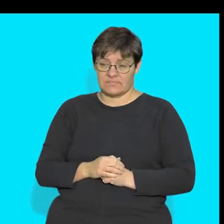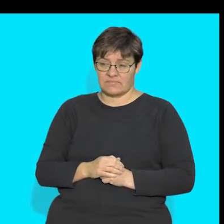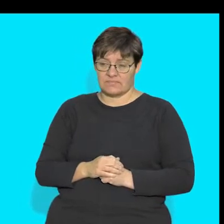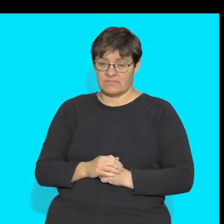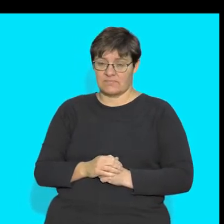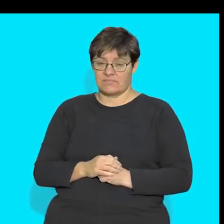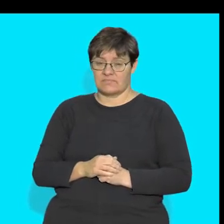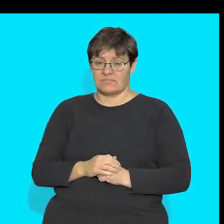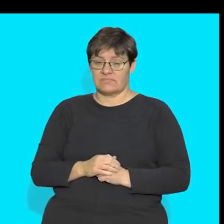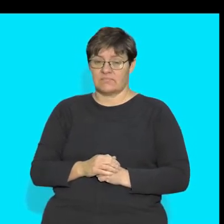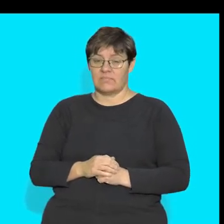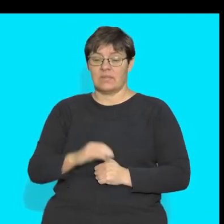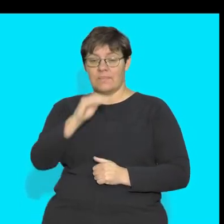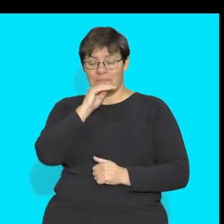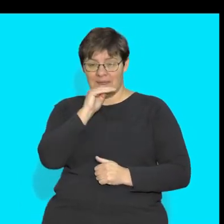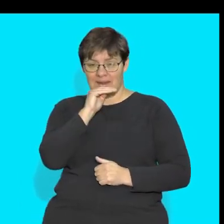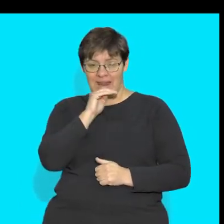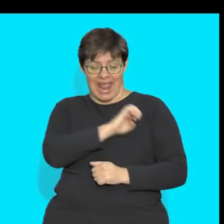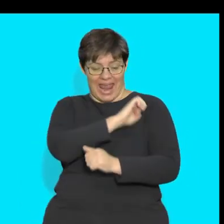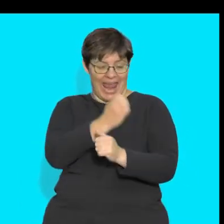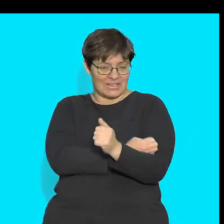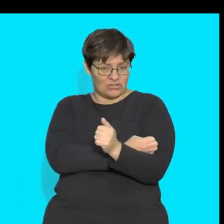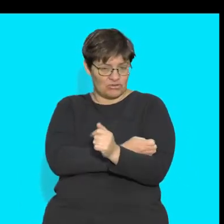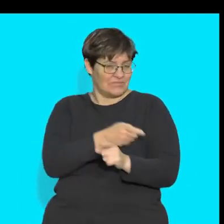and energy